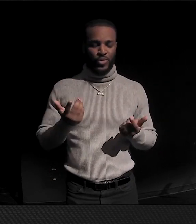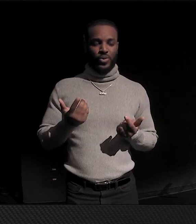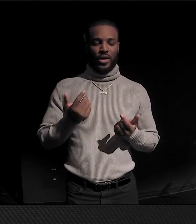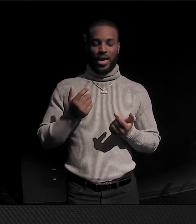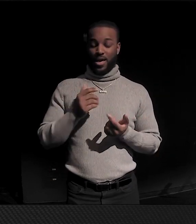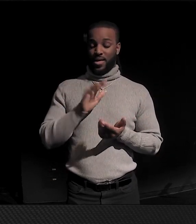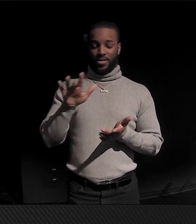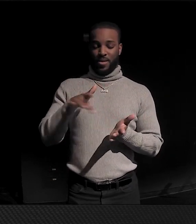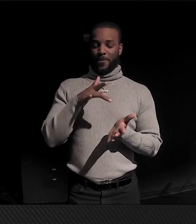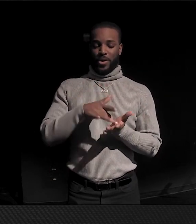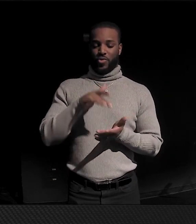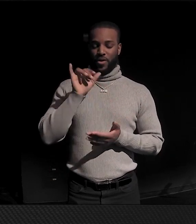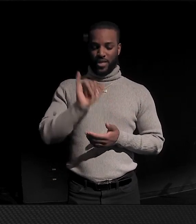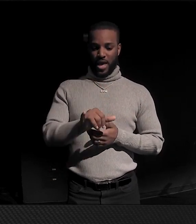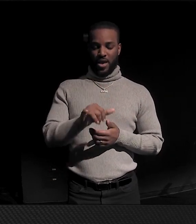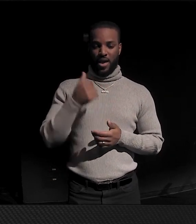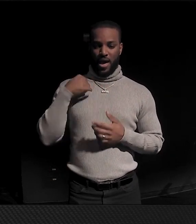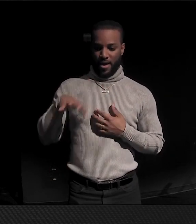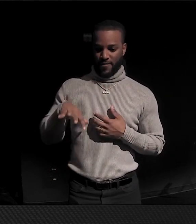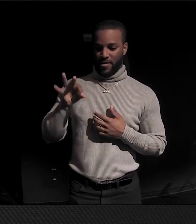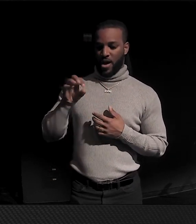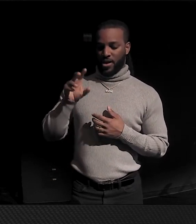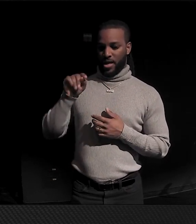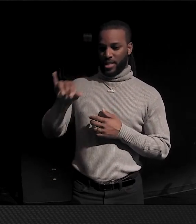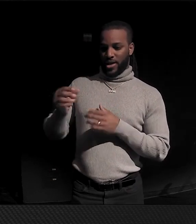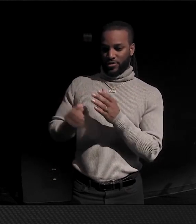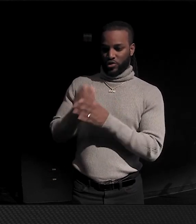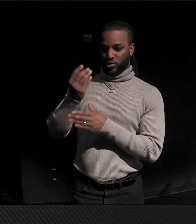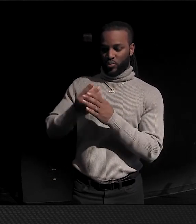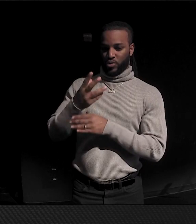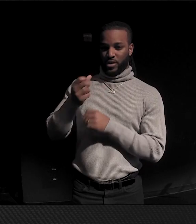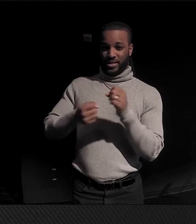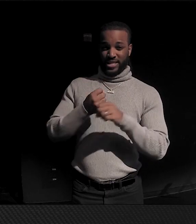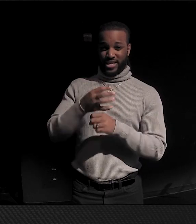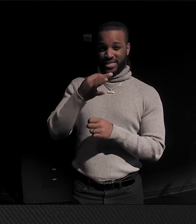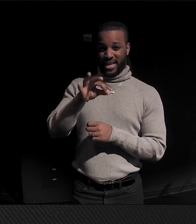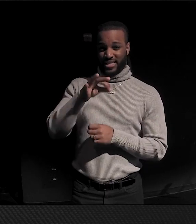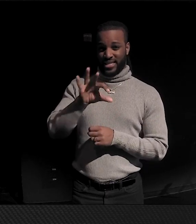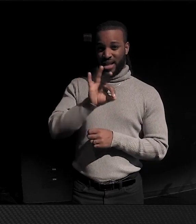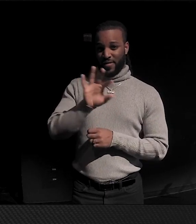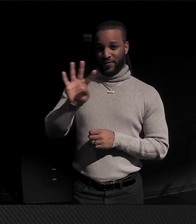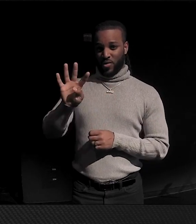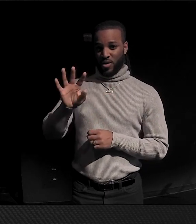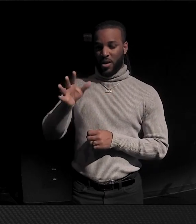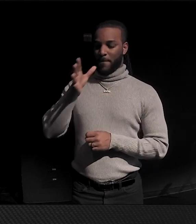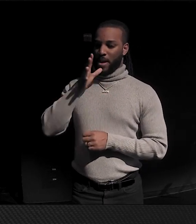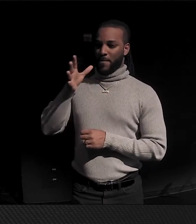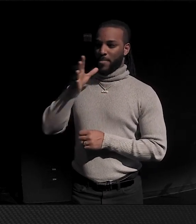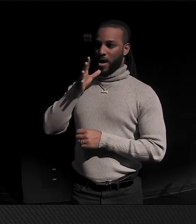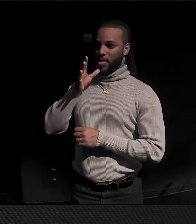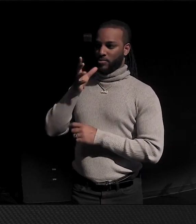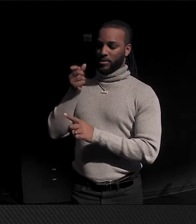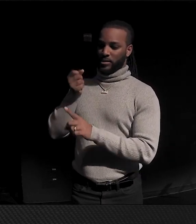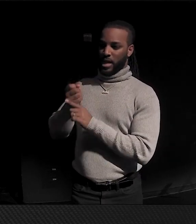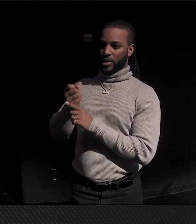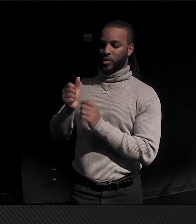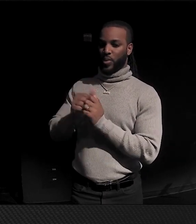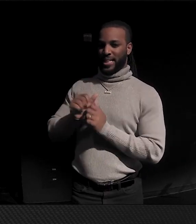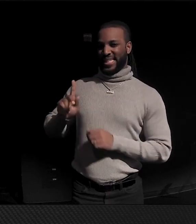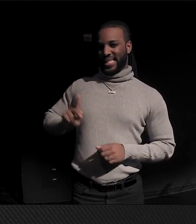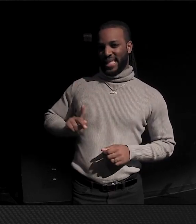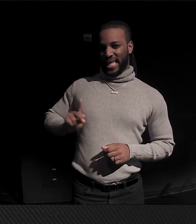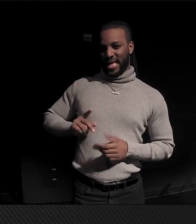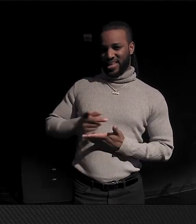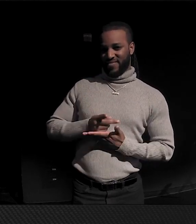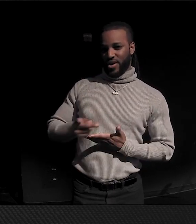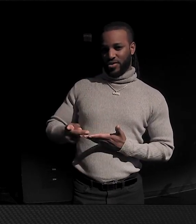midst of all of it, found out that spring of 94 that my mom was diagnosed with kidney failure, and then